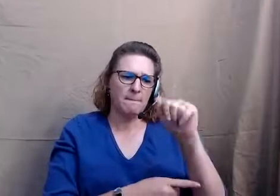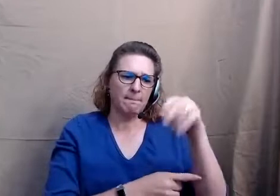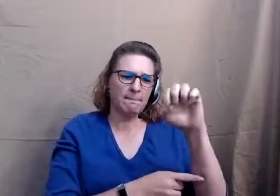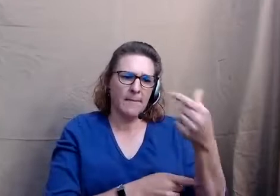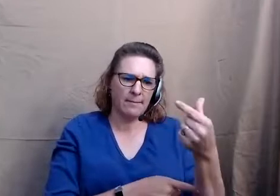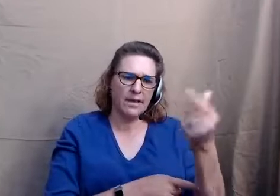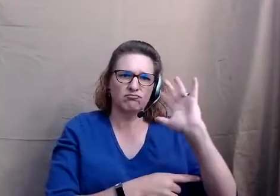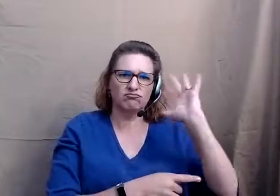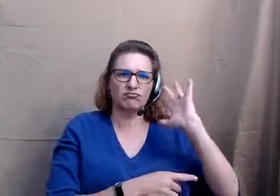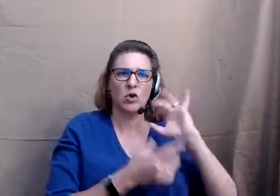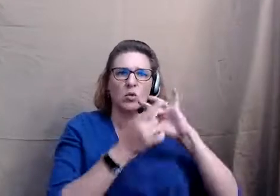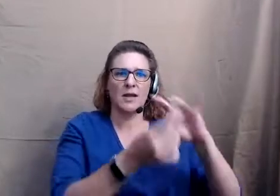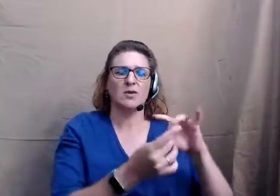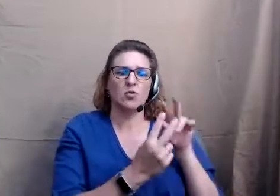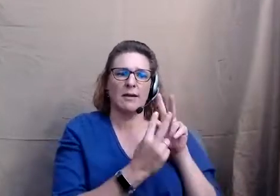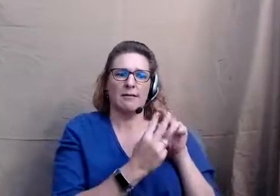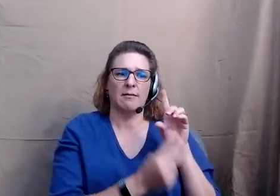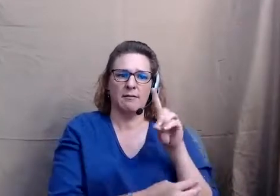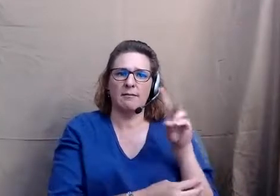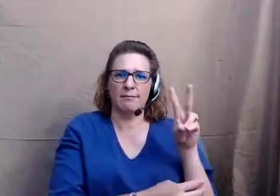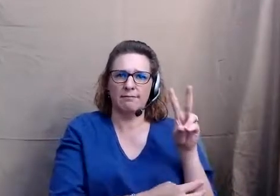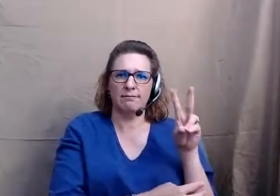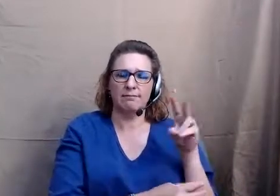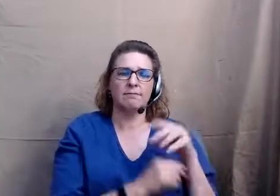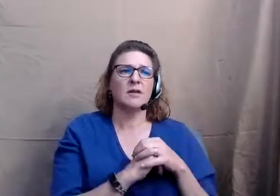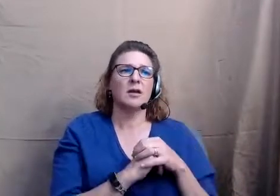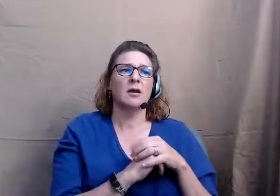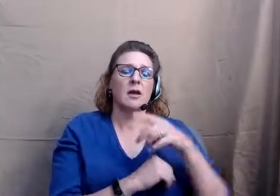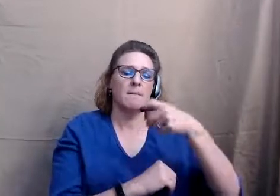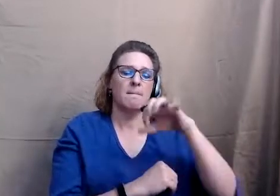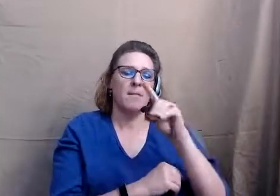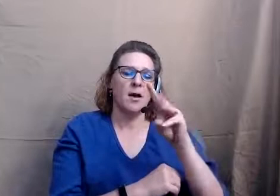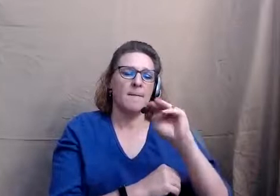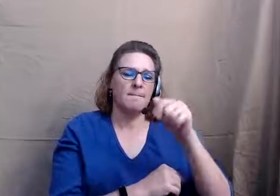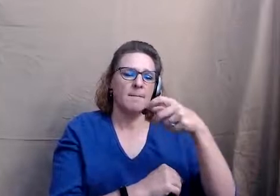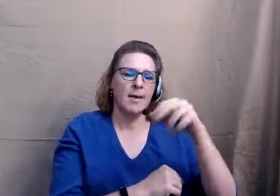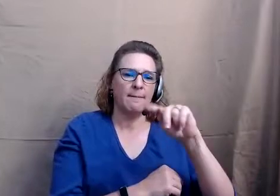the context of intimate partner violence. The idea of pod mapping is to figure out